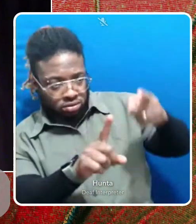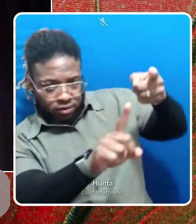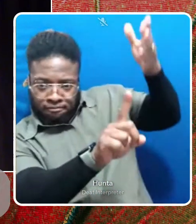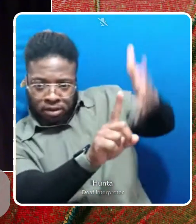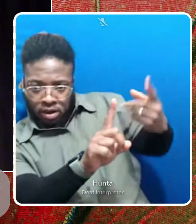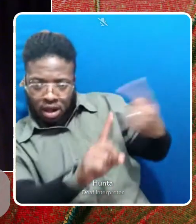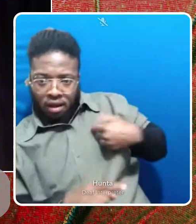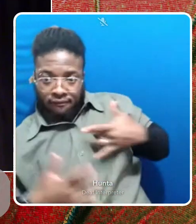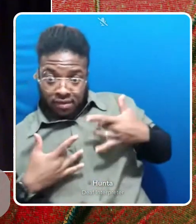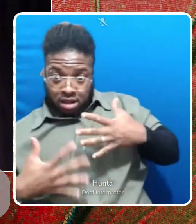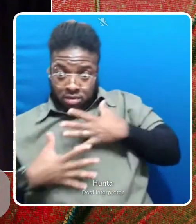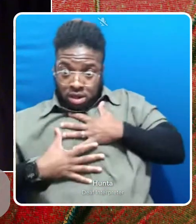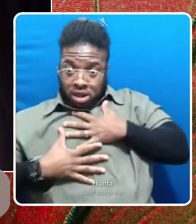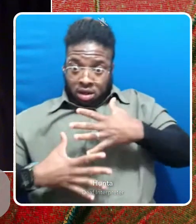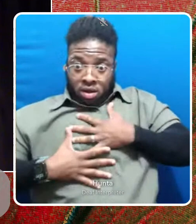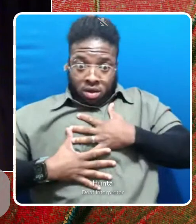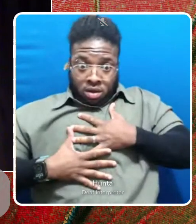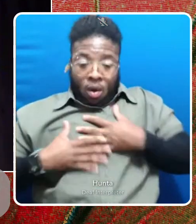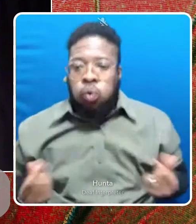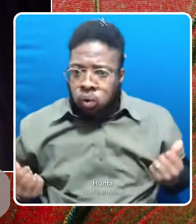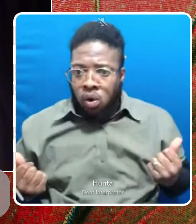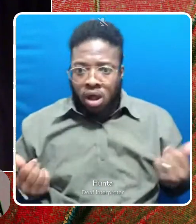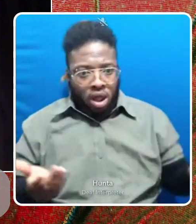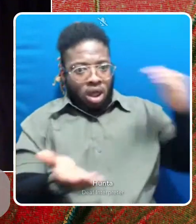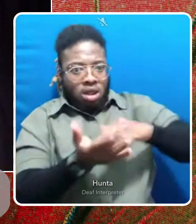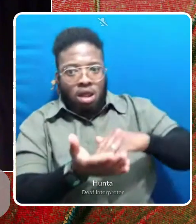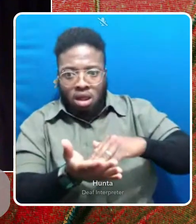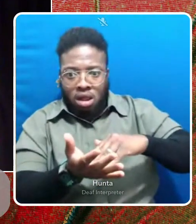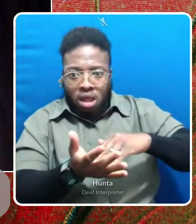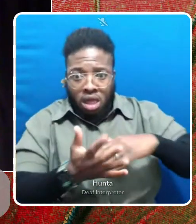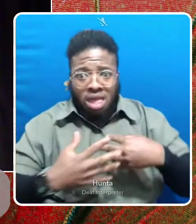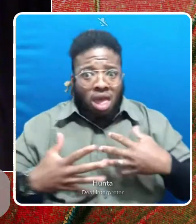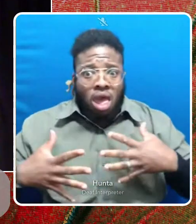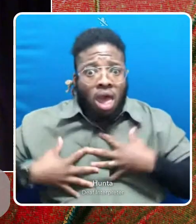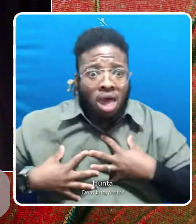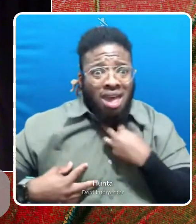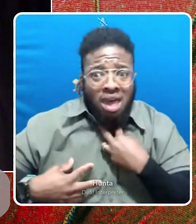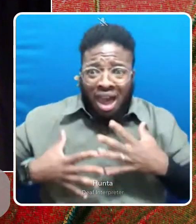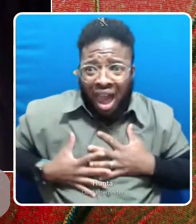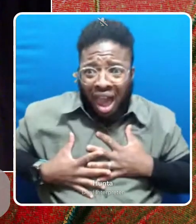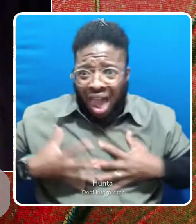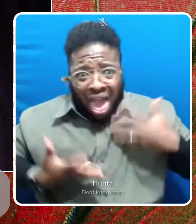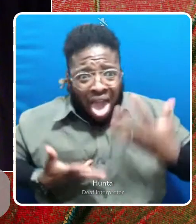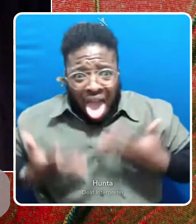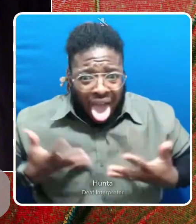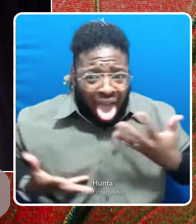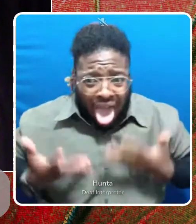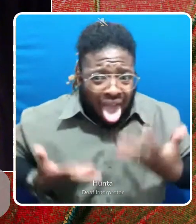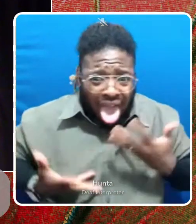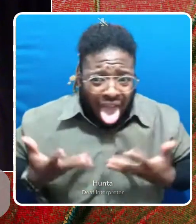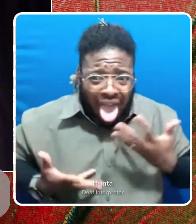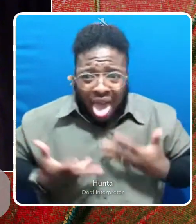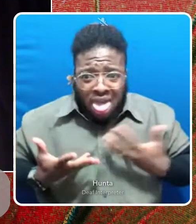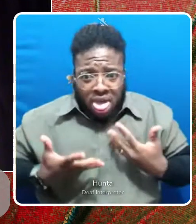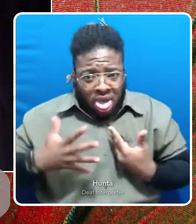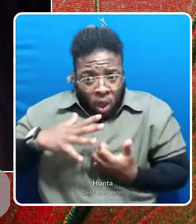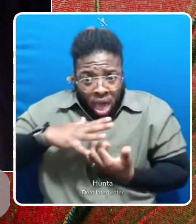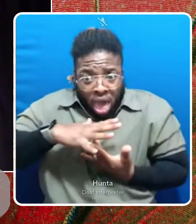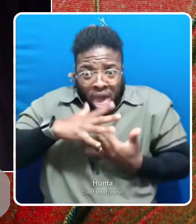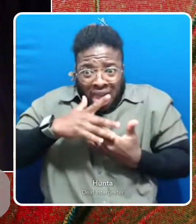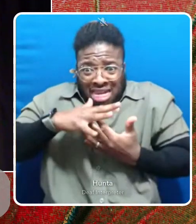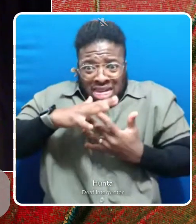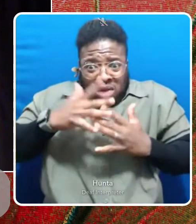night, my voice is wet cement, and the only thing I want to build is a scream. I don't remember much